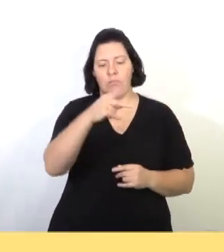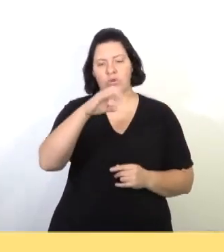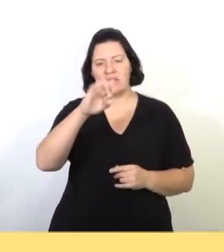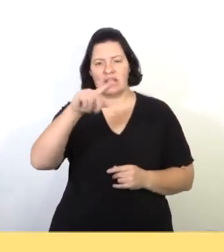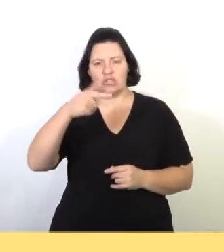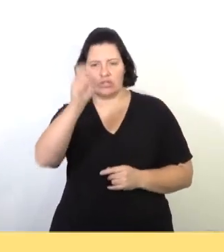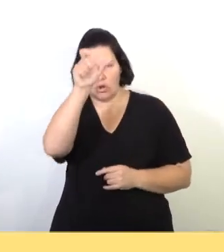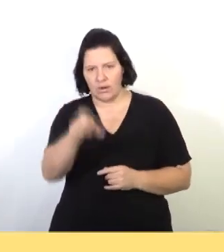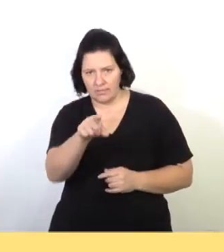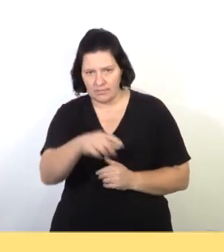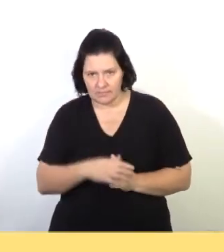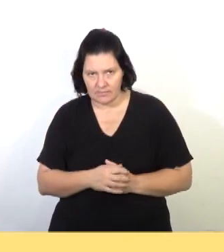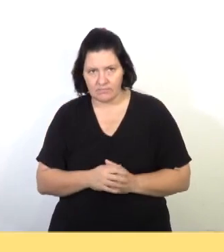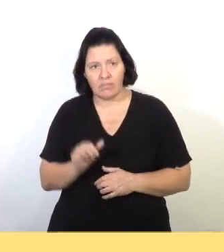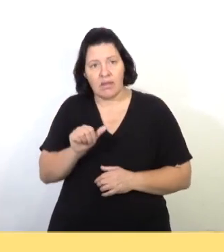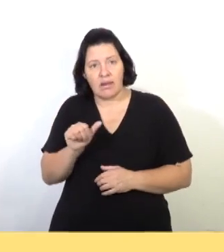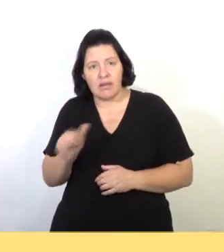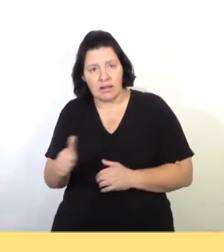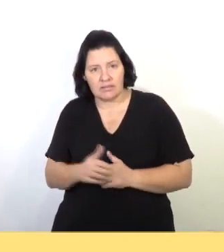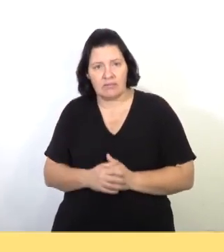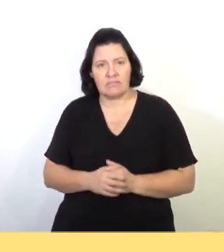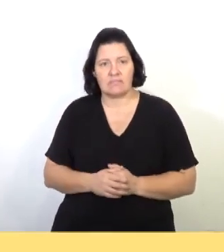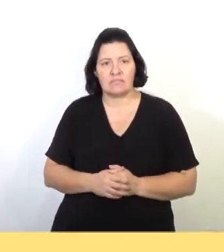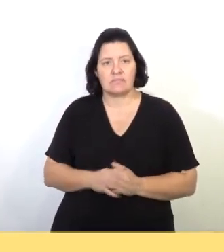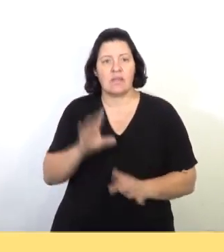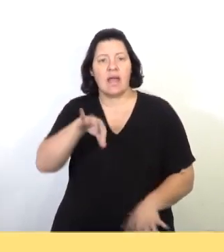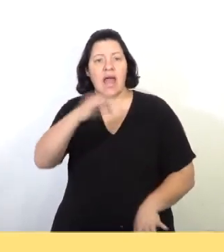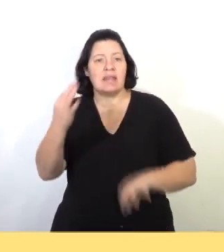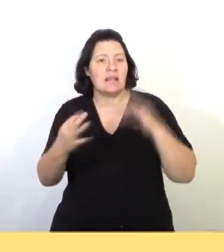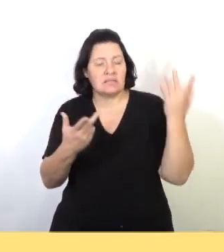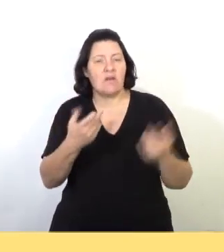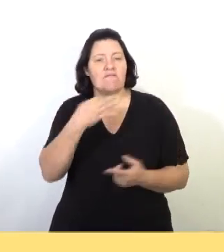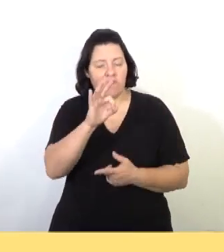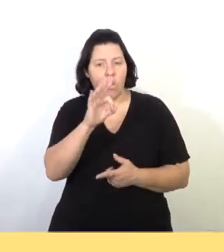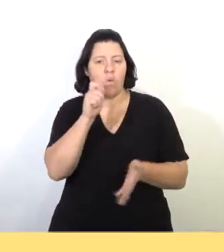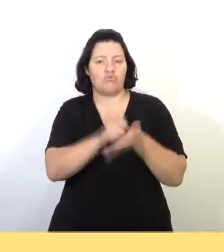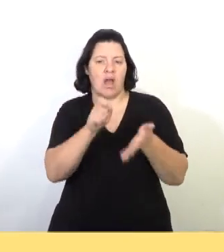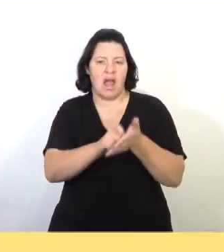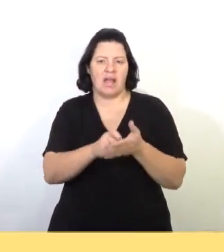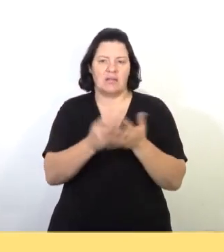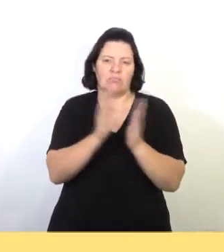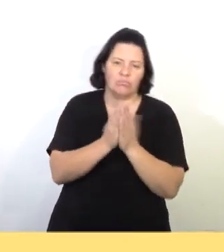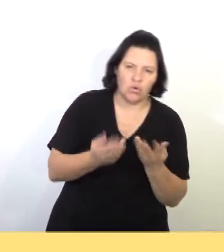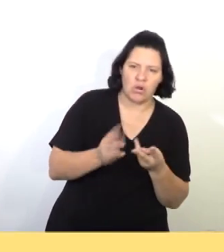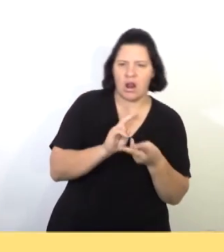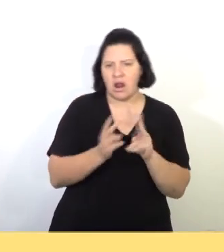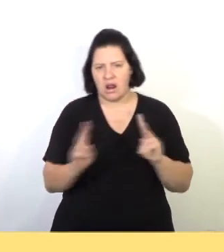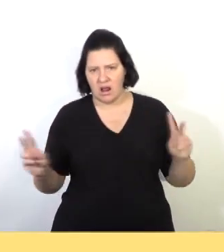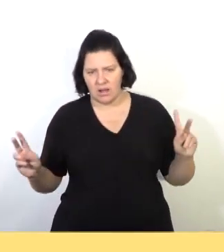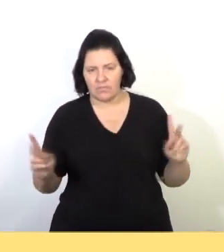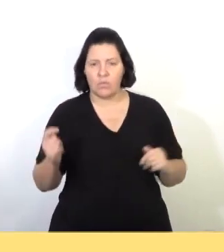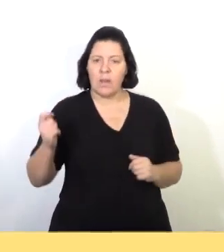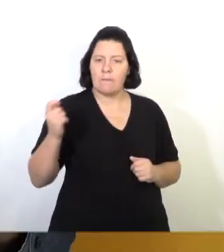postage column. And then the next one is analysis for stationery. When we